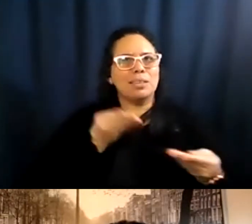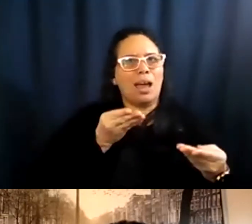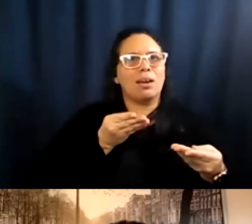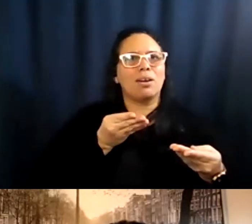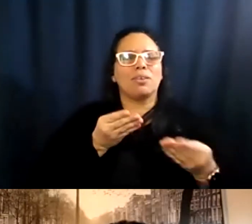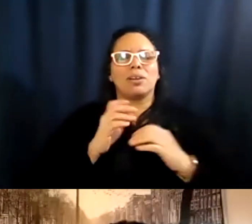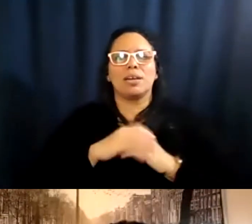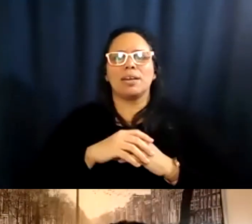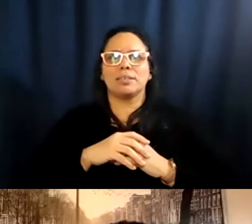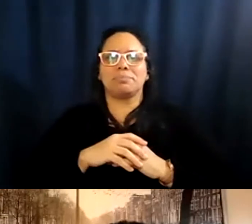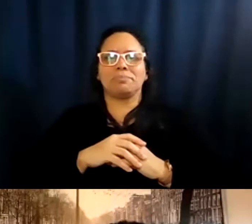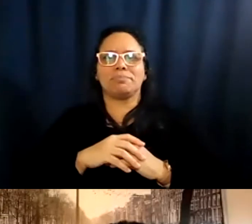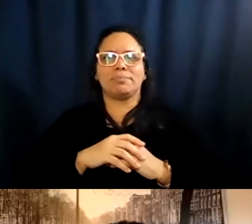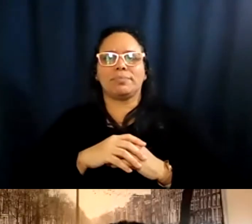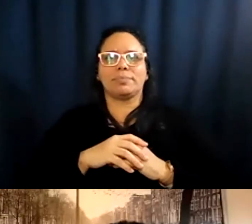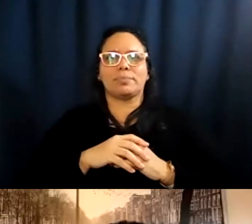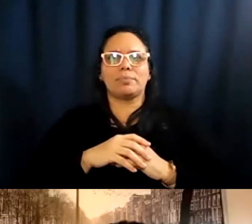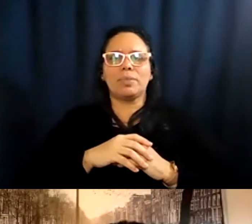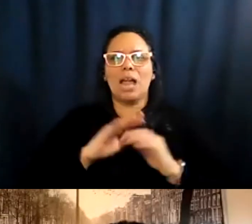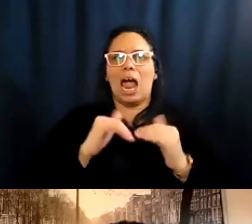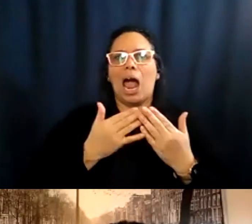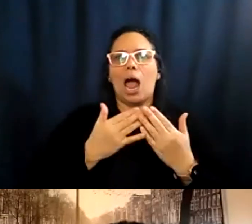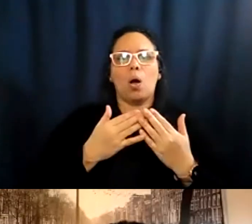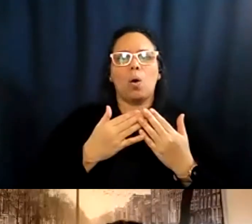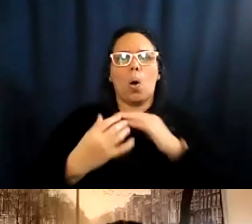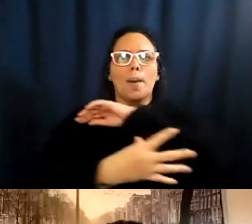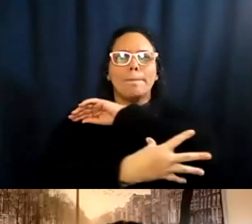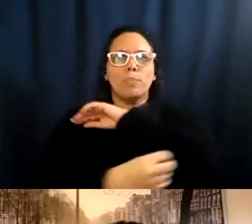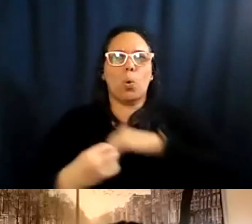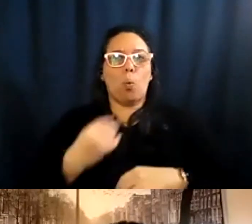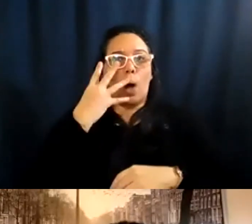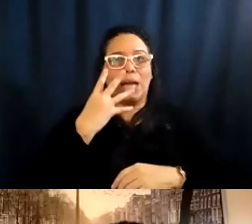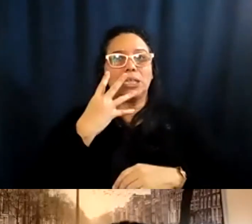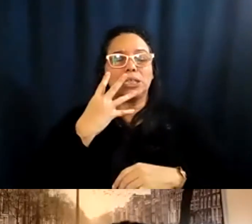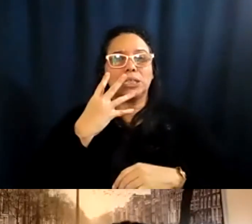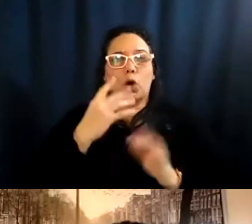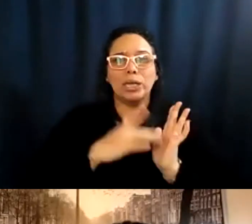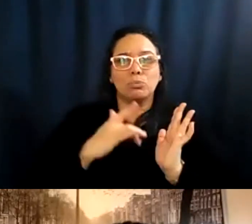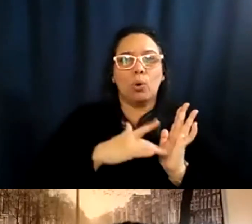other, the way that poor whites are exploited and they have hard lives too.